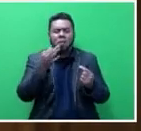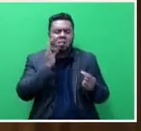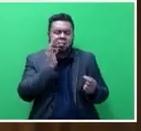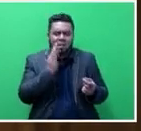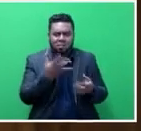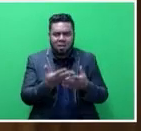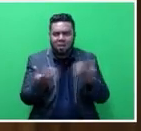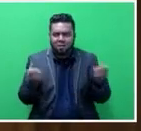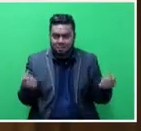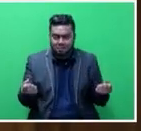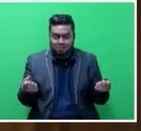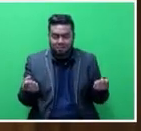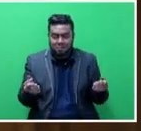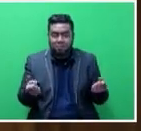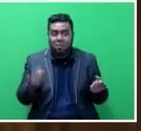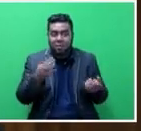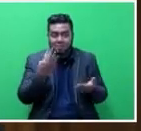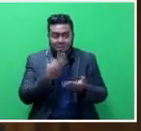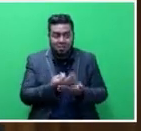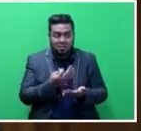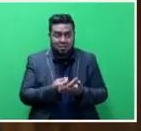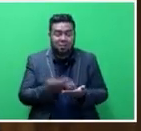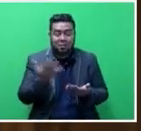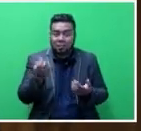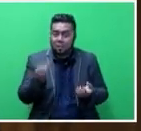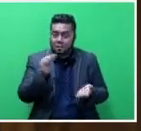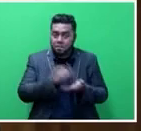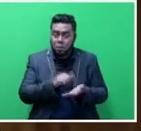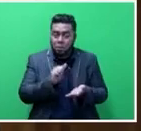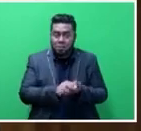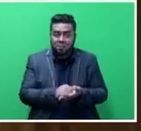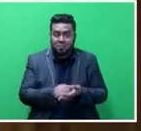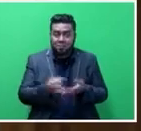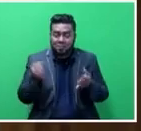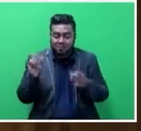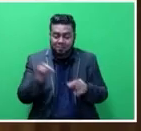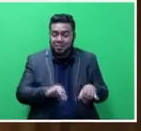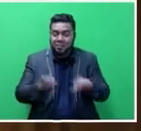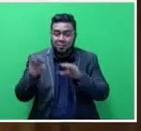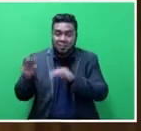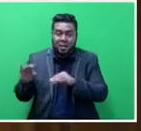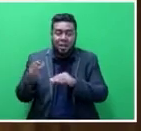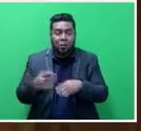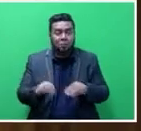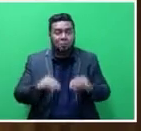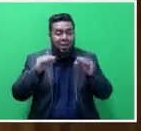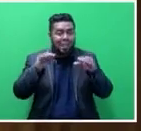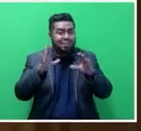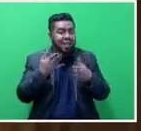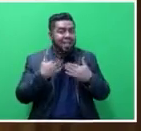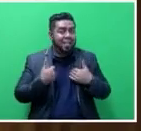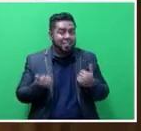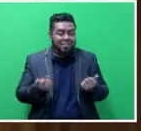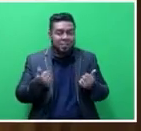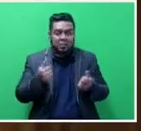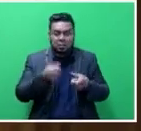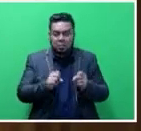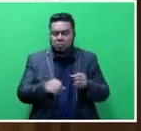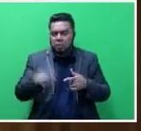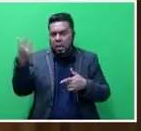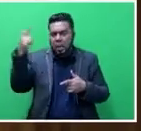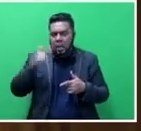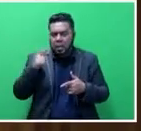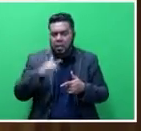have. The fact is that proper investment and oversight in the health system has been lacking over the last